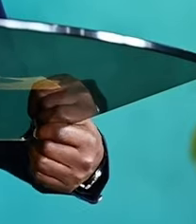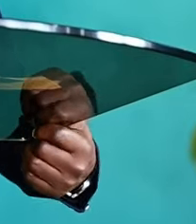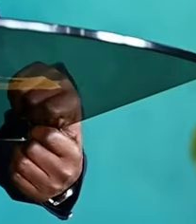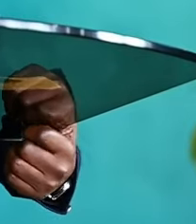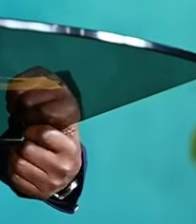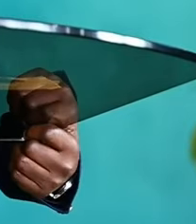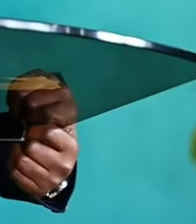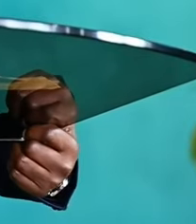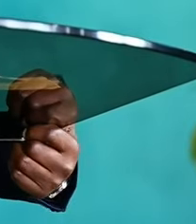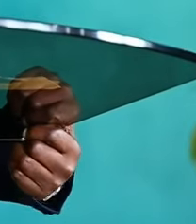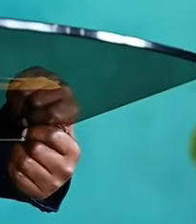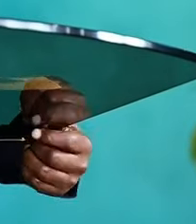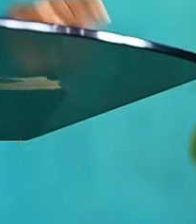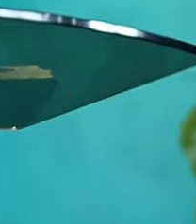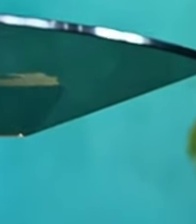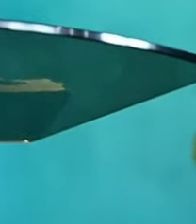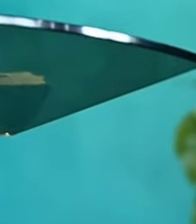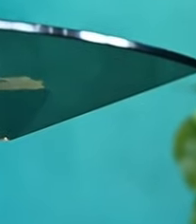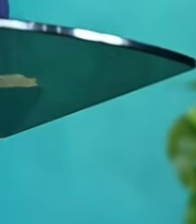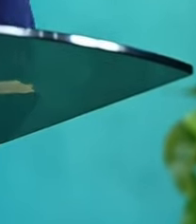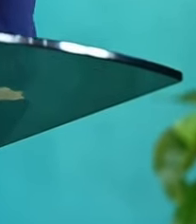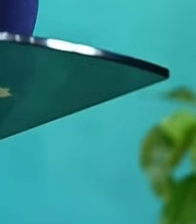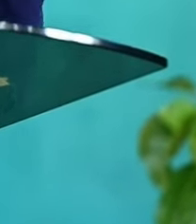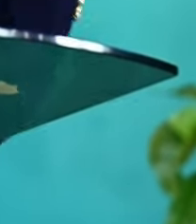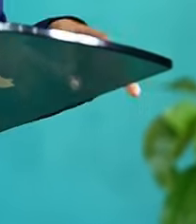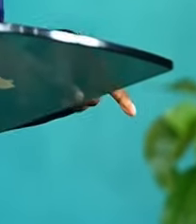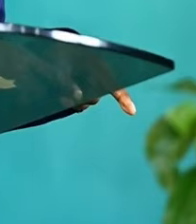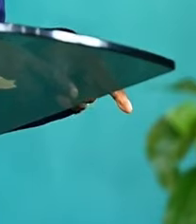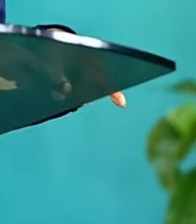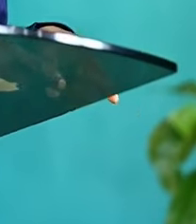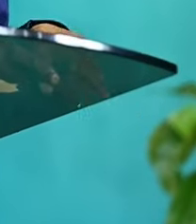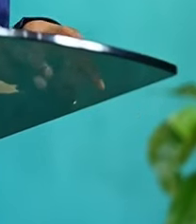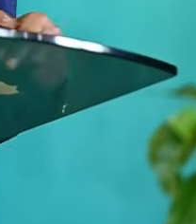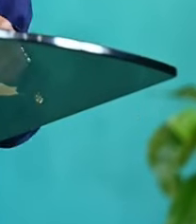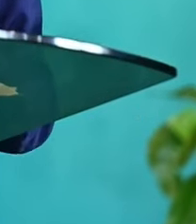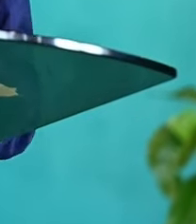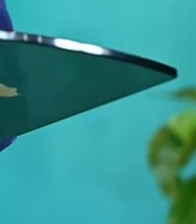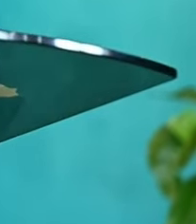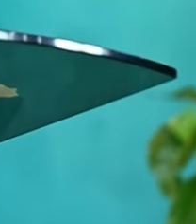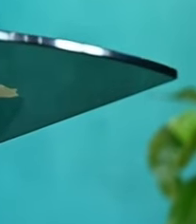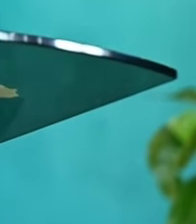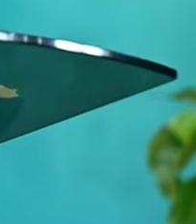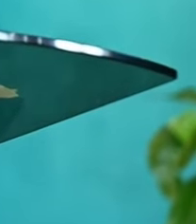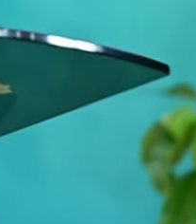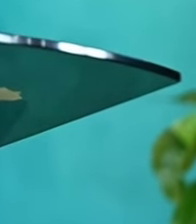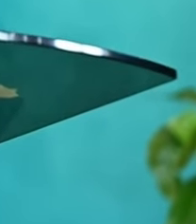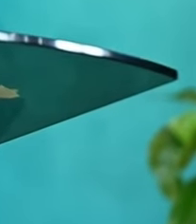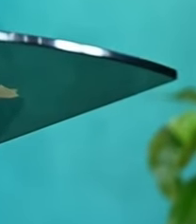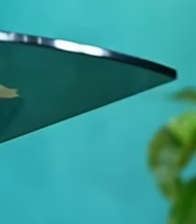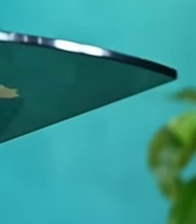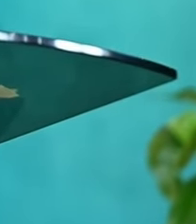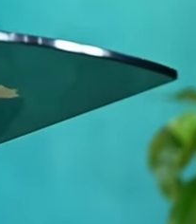sleep, you never open until morning. Meaning, they had learned something. The elder told them, come